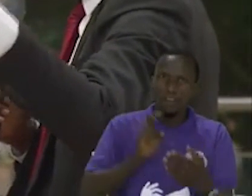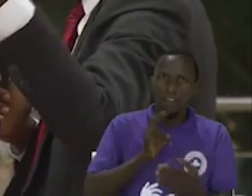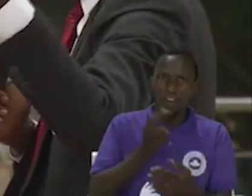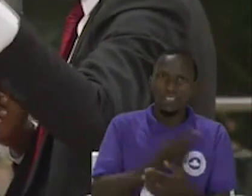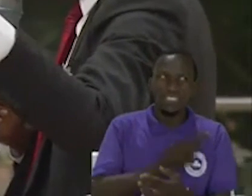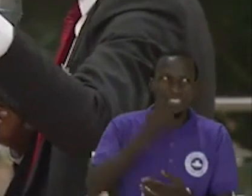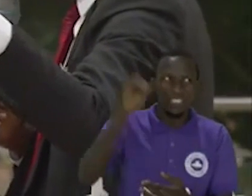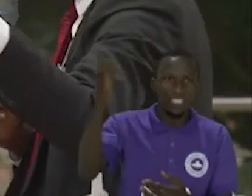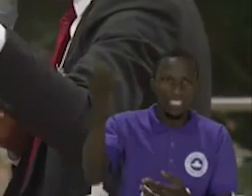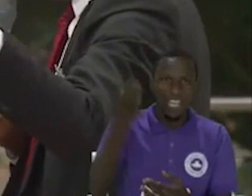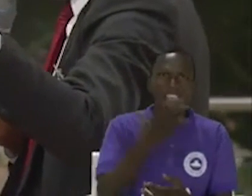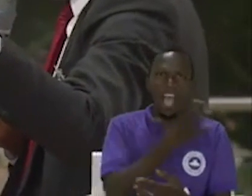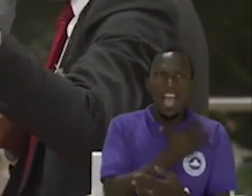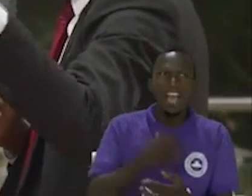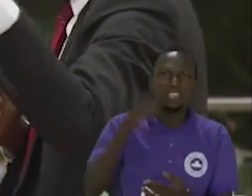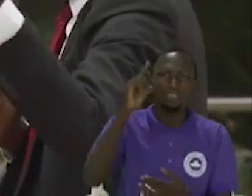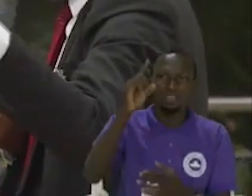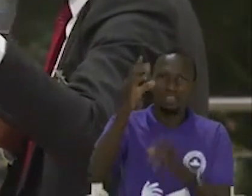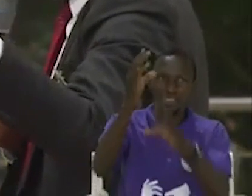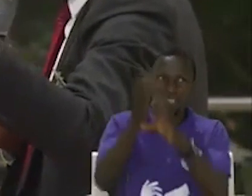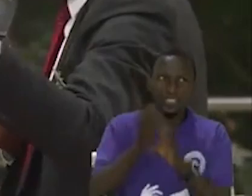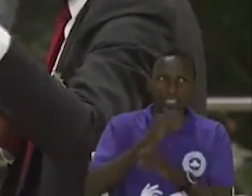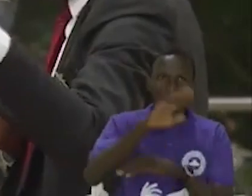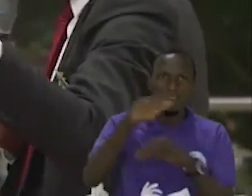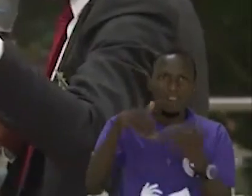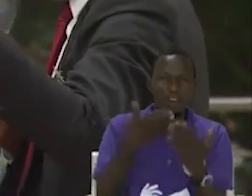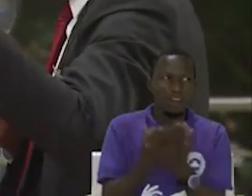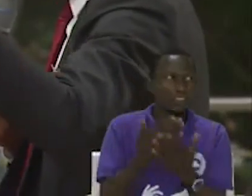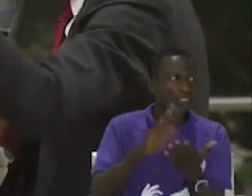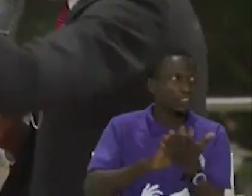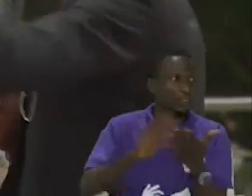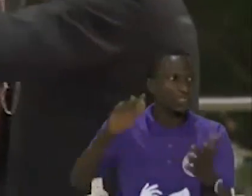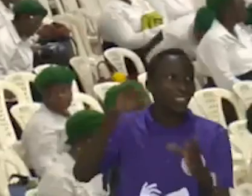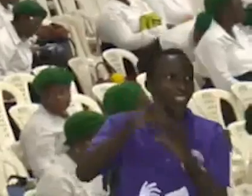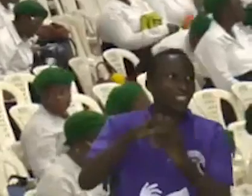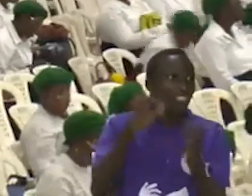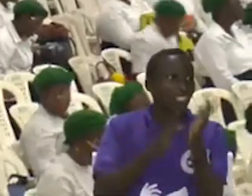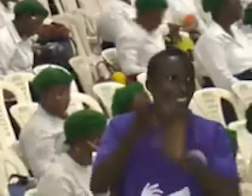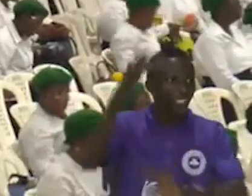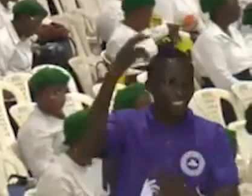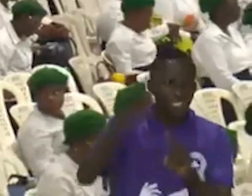and receive all the glory. For in Jesus' mighty name we pray.